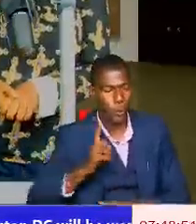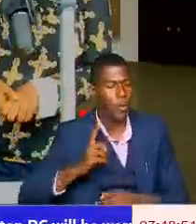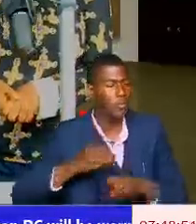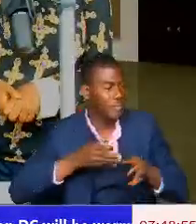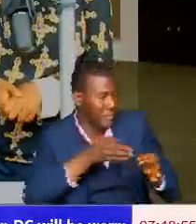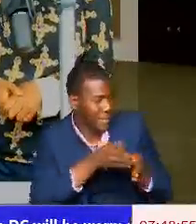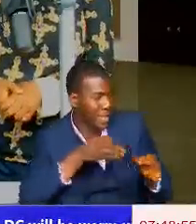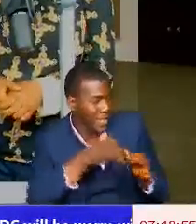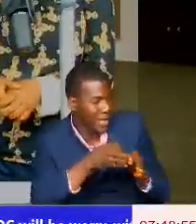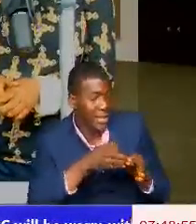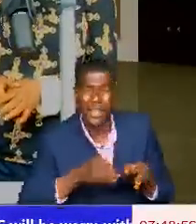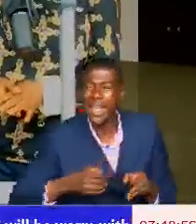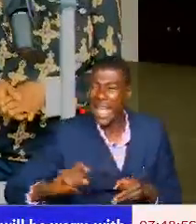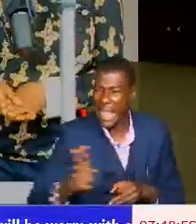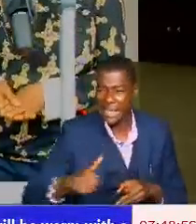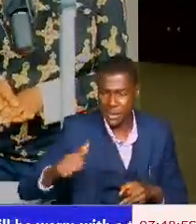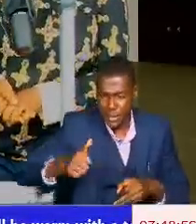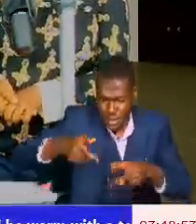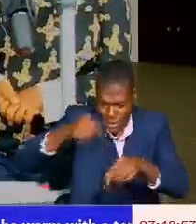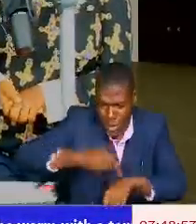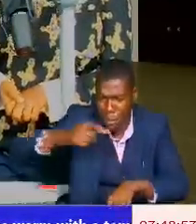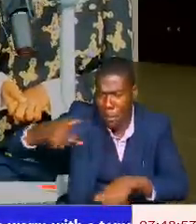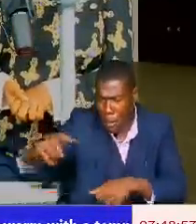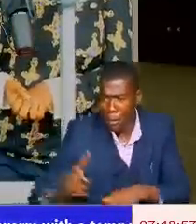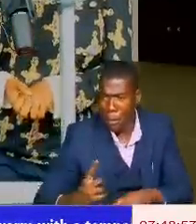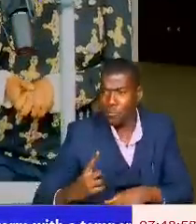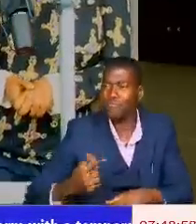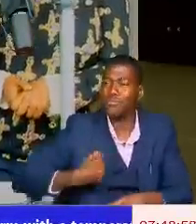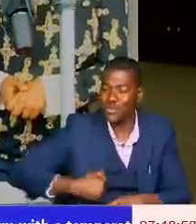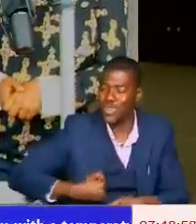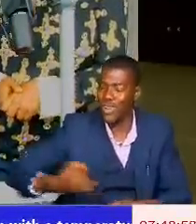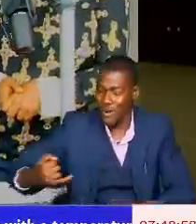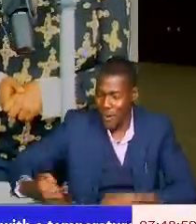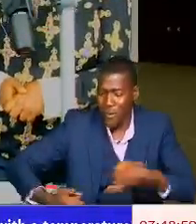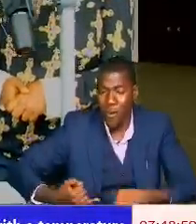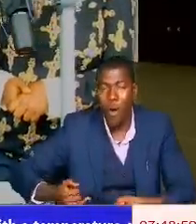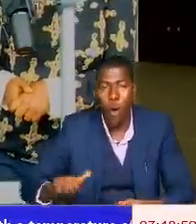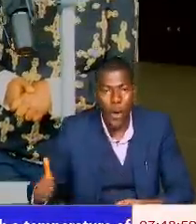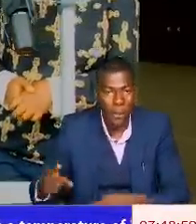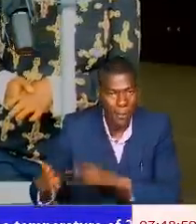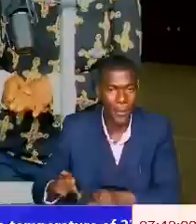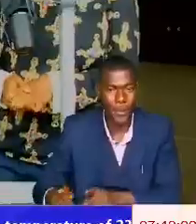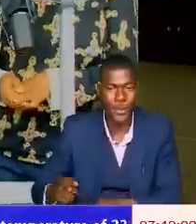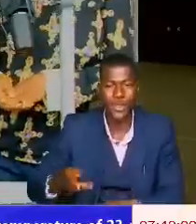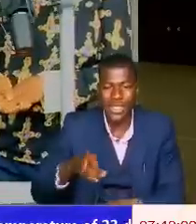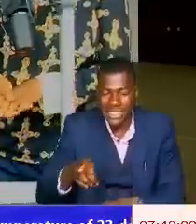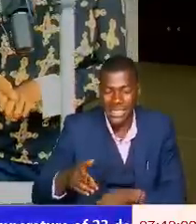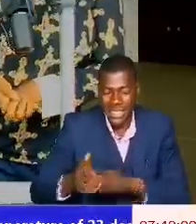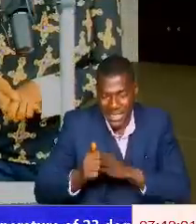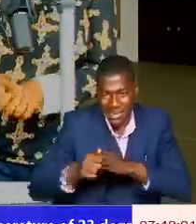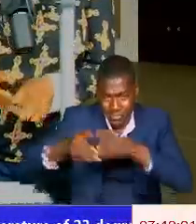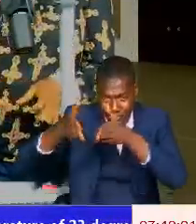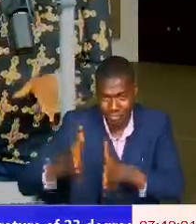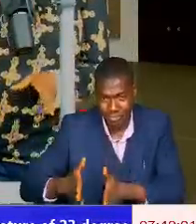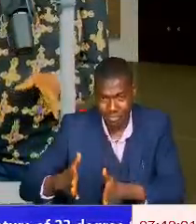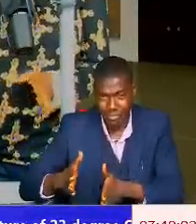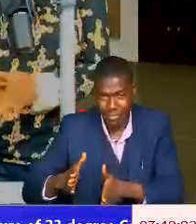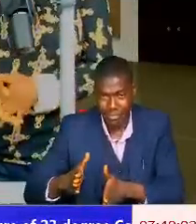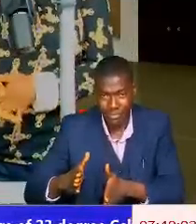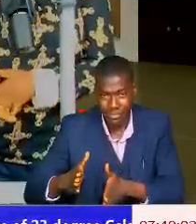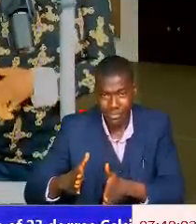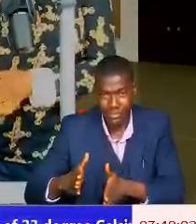the full body with many gang members, as she be gang leader. And also, apart from,